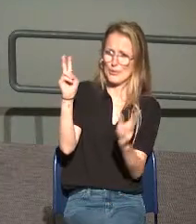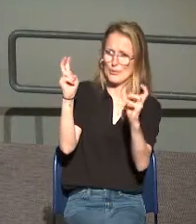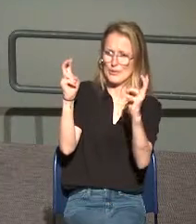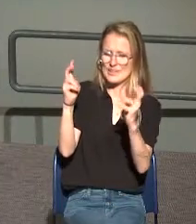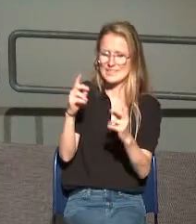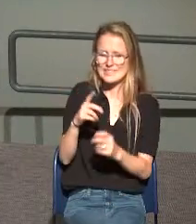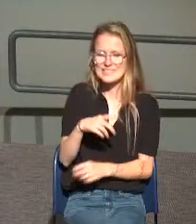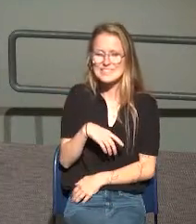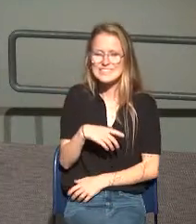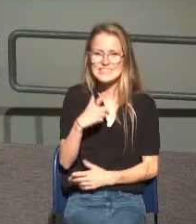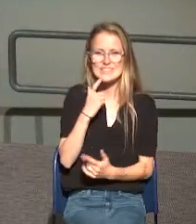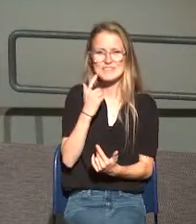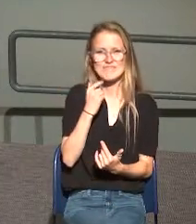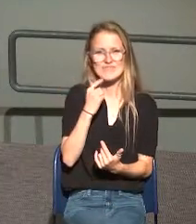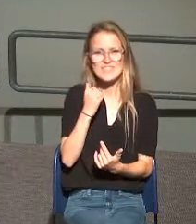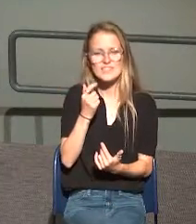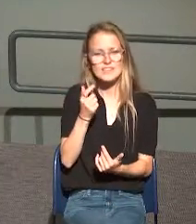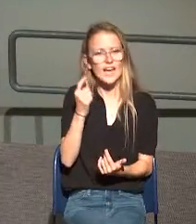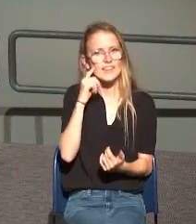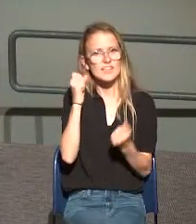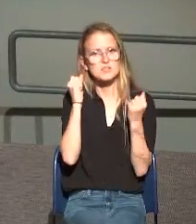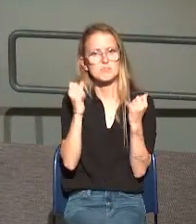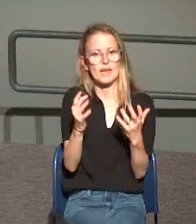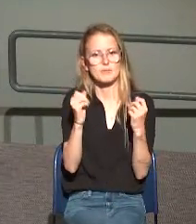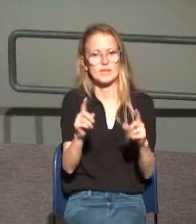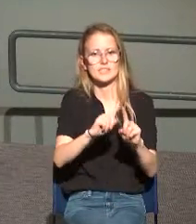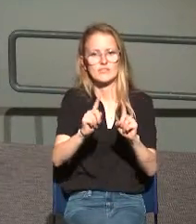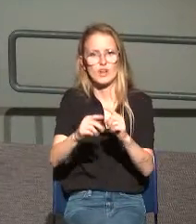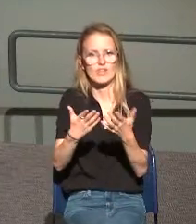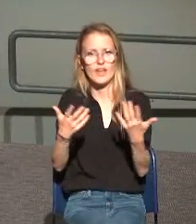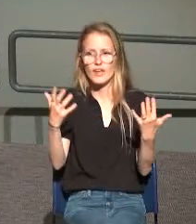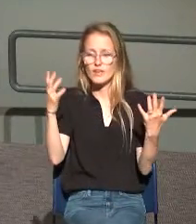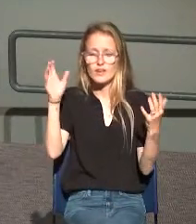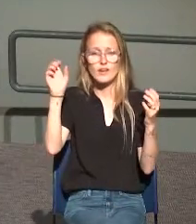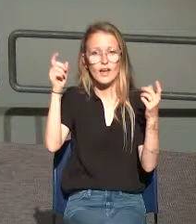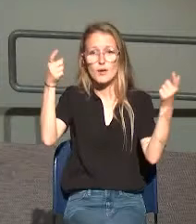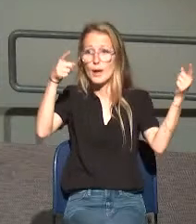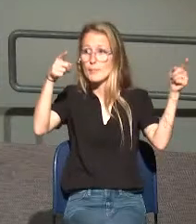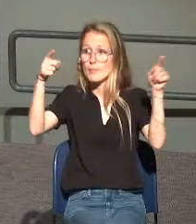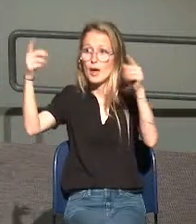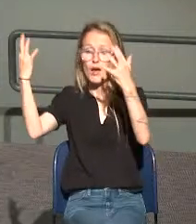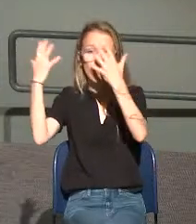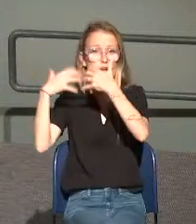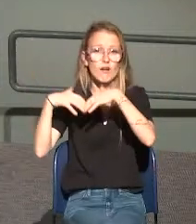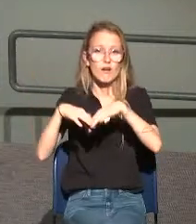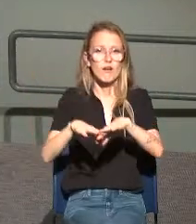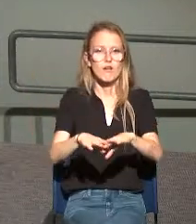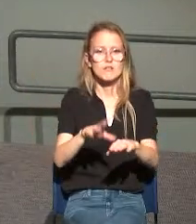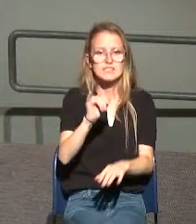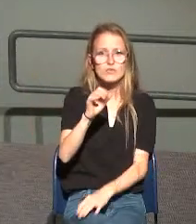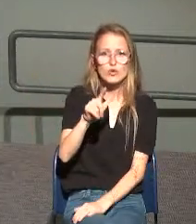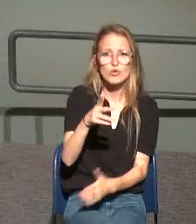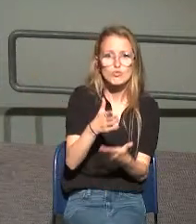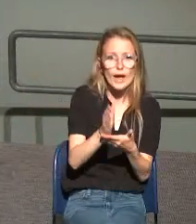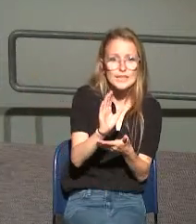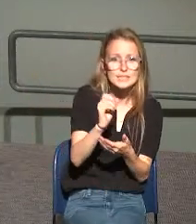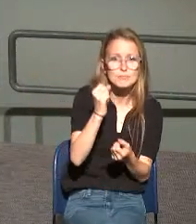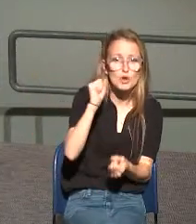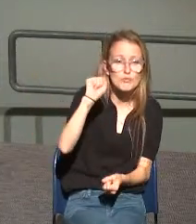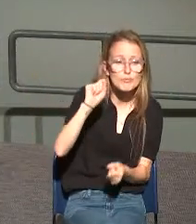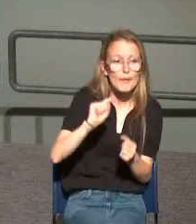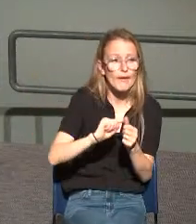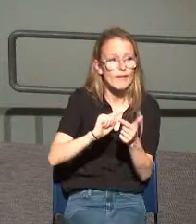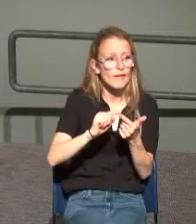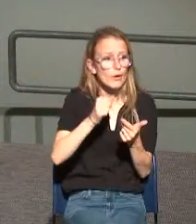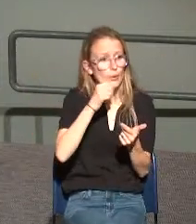I think it was just a lot of things that were coming together. The civil rights movement, women's rights movement had all started